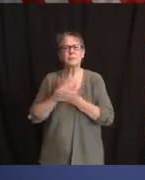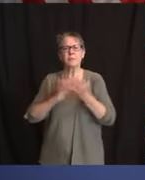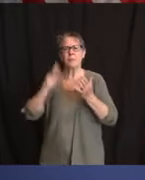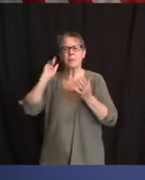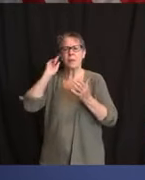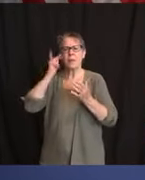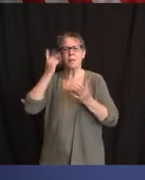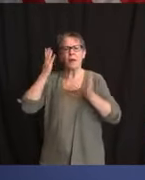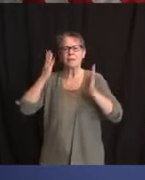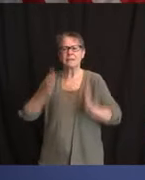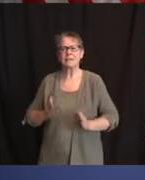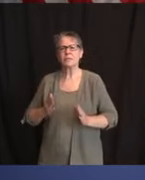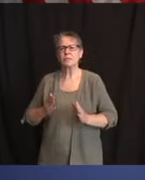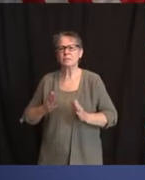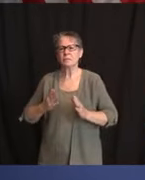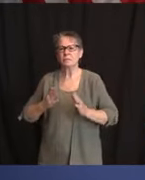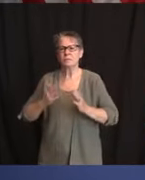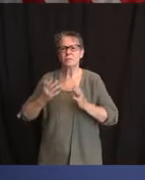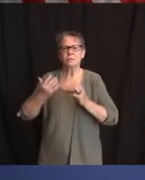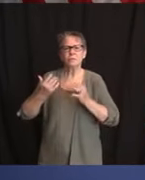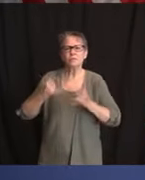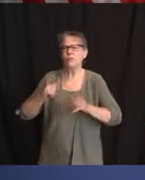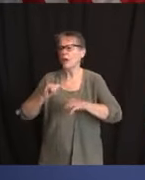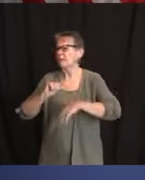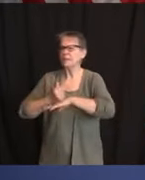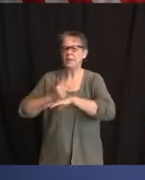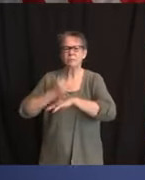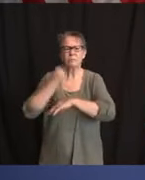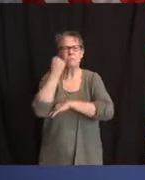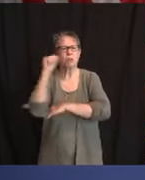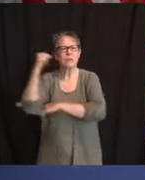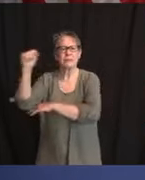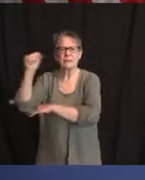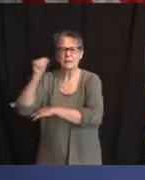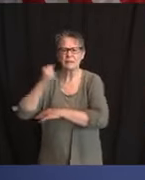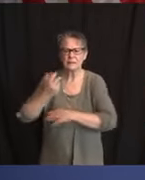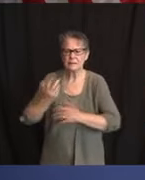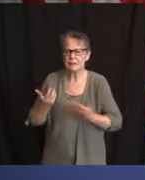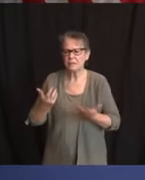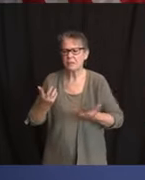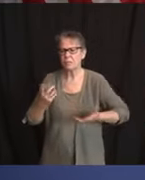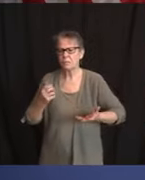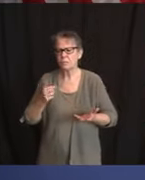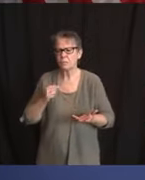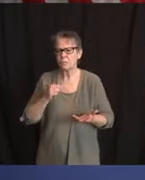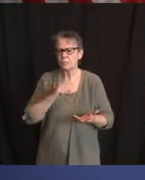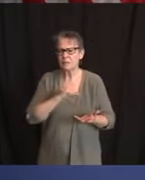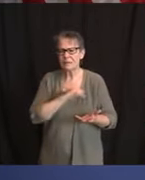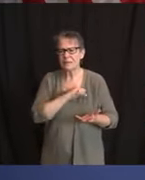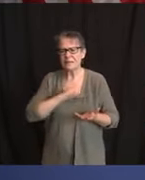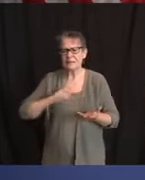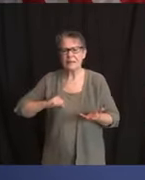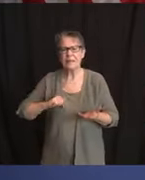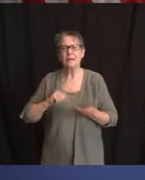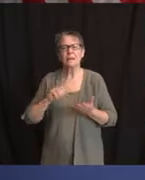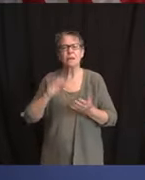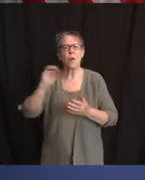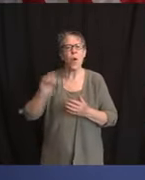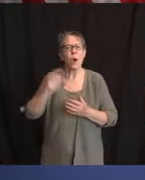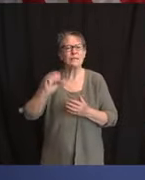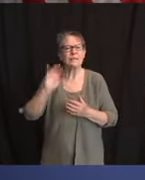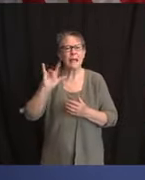reaction to that? Was that Senator O'Scanlan? Yes, it was. Okay. Yeah, I'll close with that. I've got a